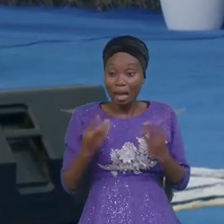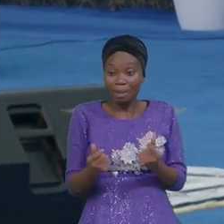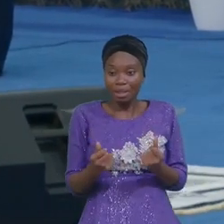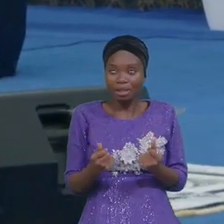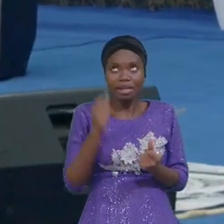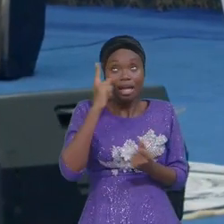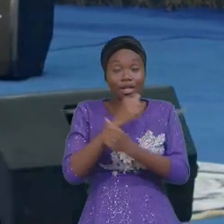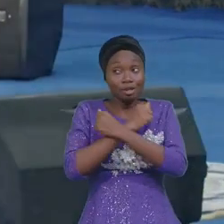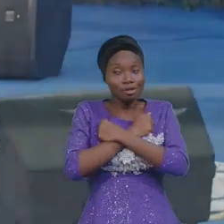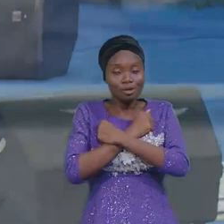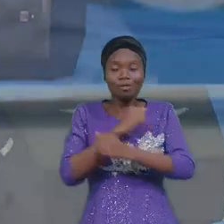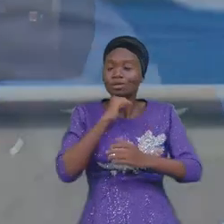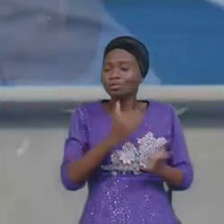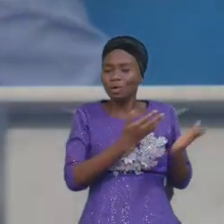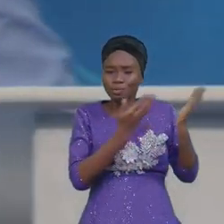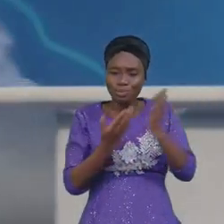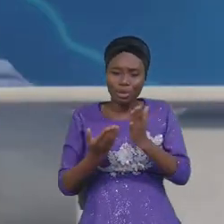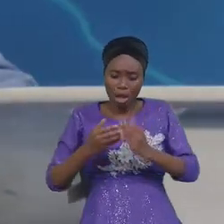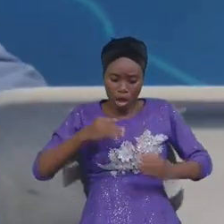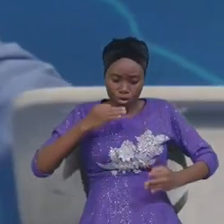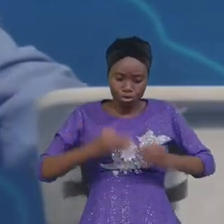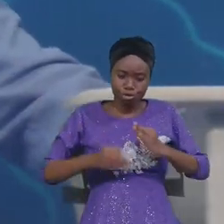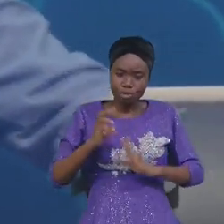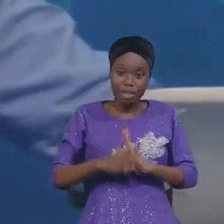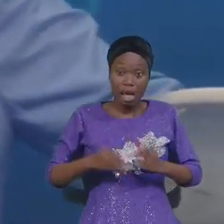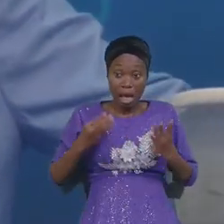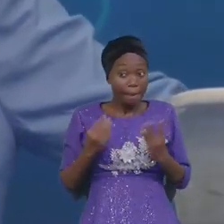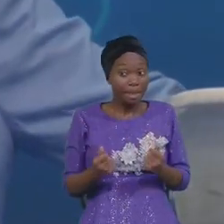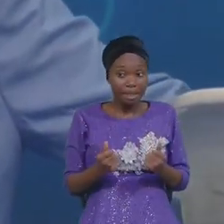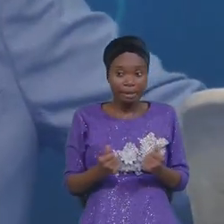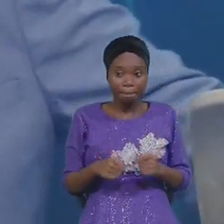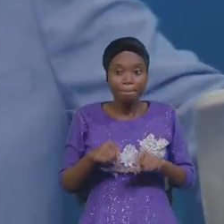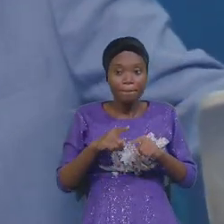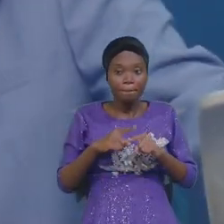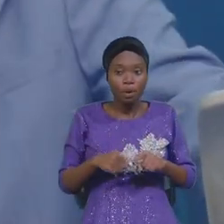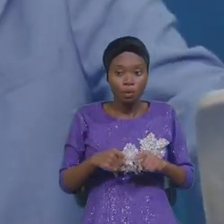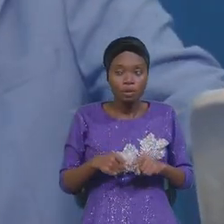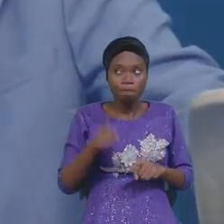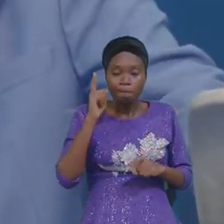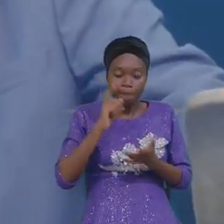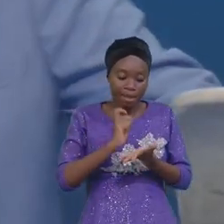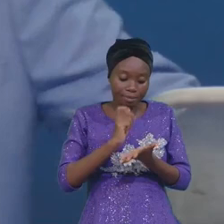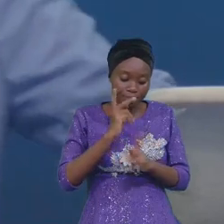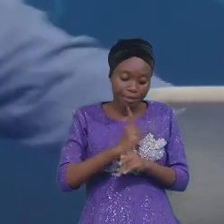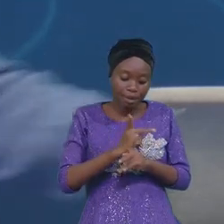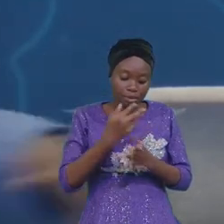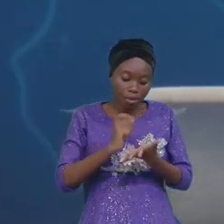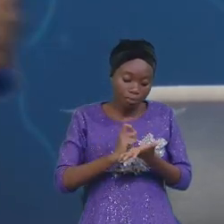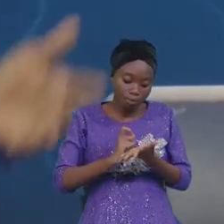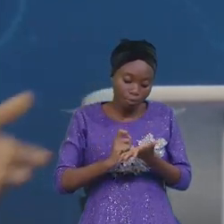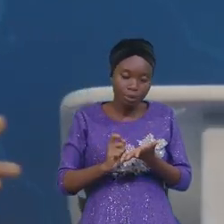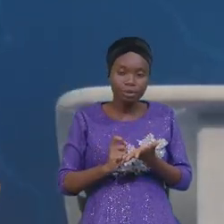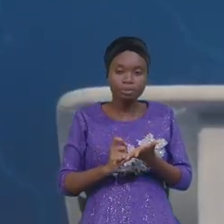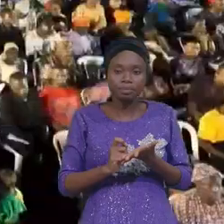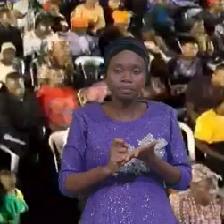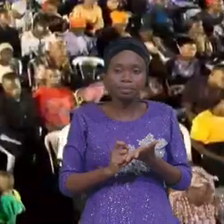does not bring judgment immediately. But he keeps the record. And he does